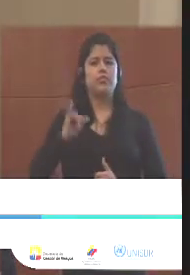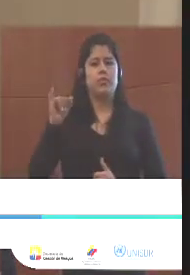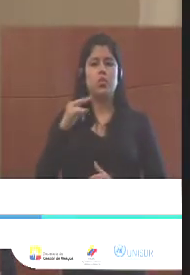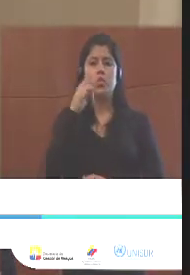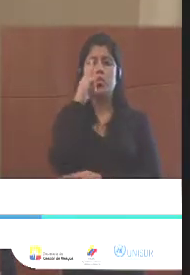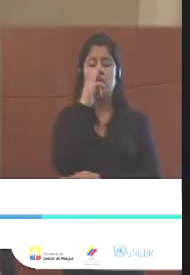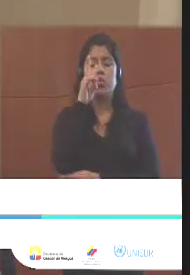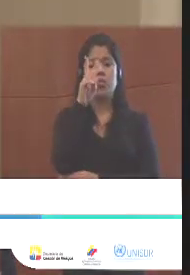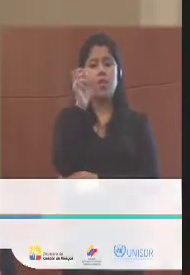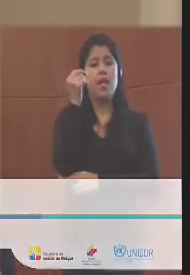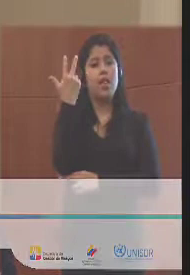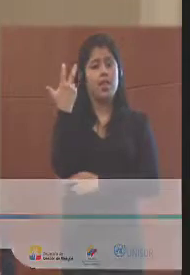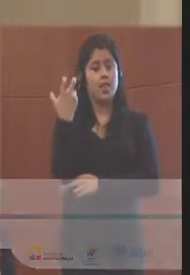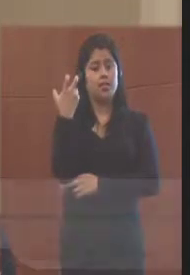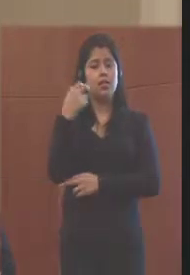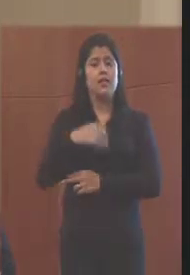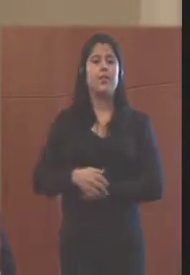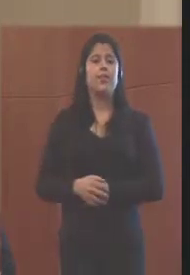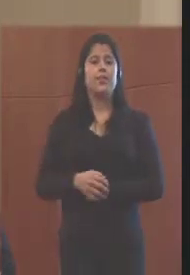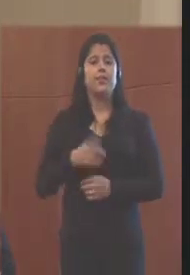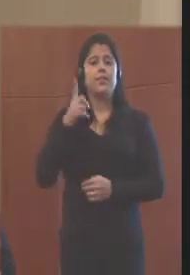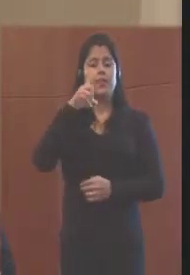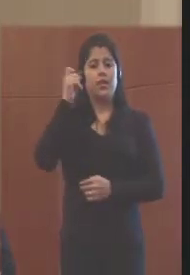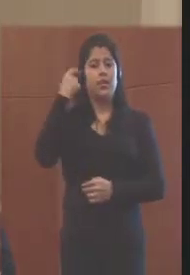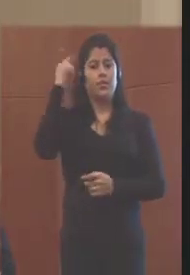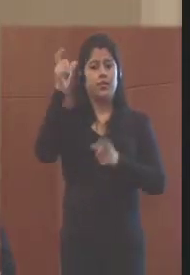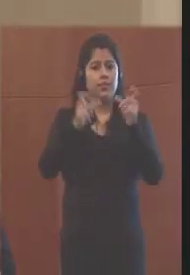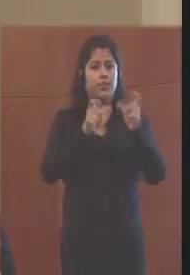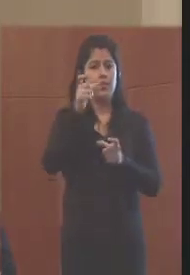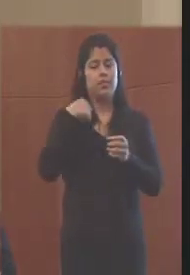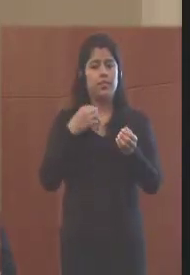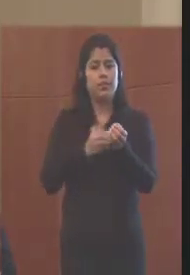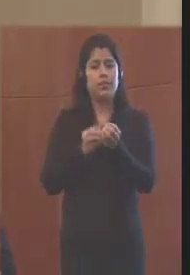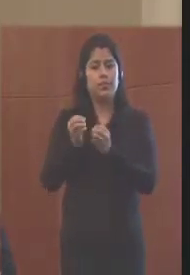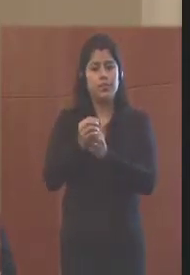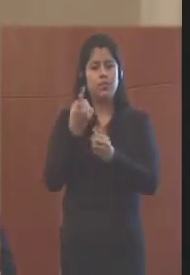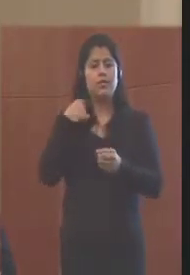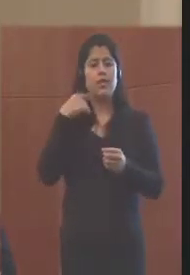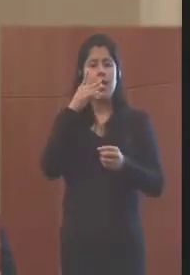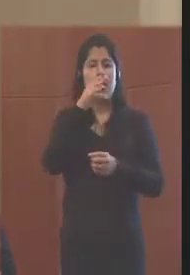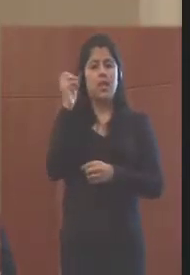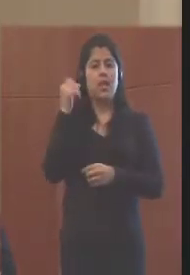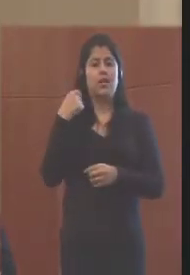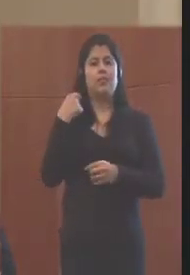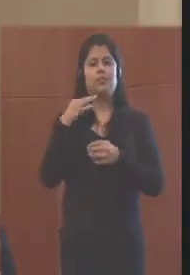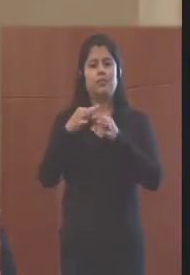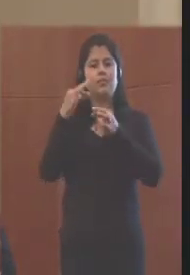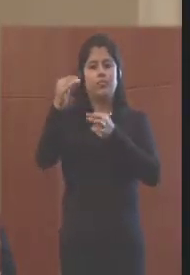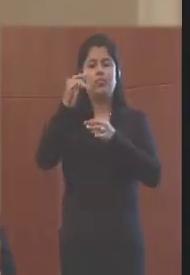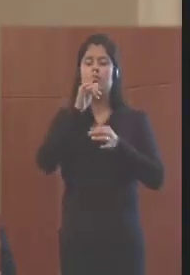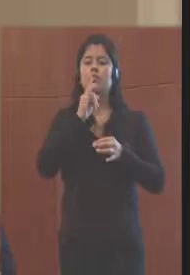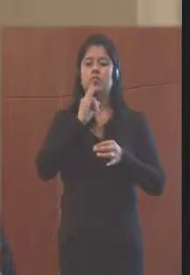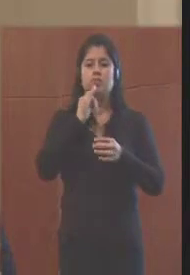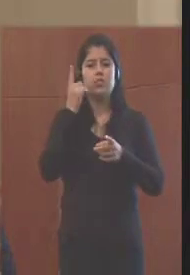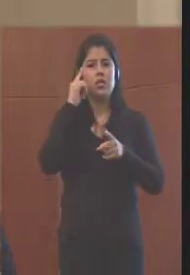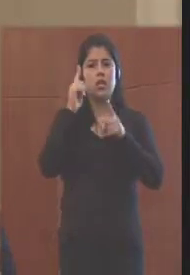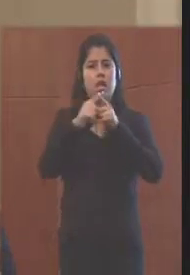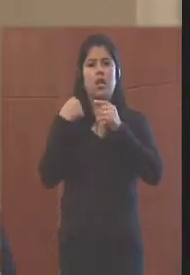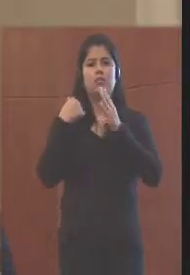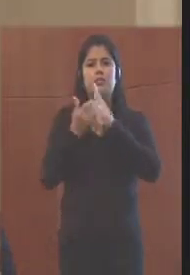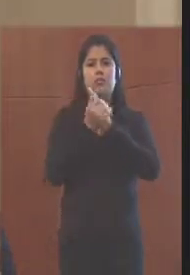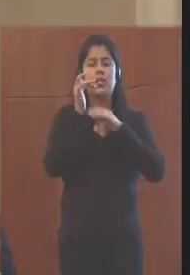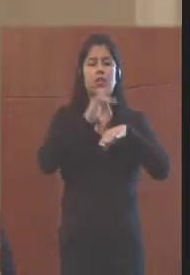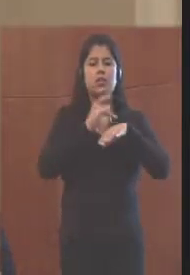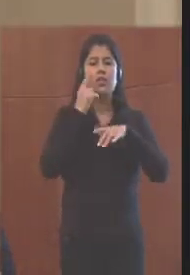2013, the office of San Jose and Washington also decided to a gender